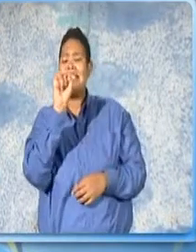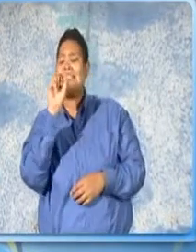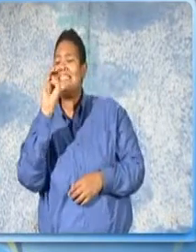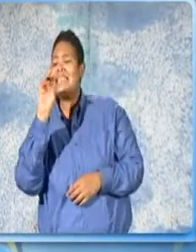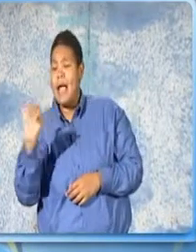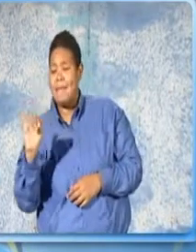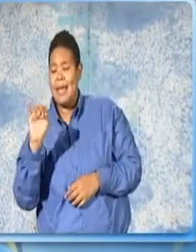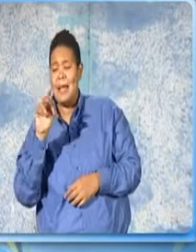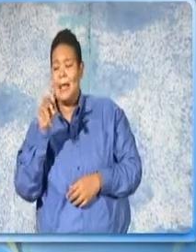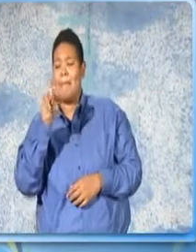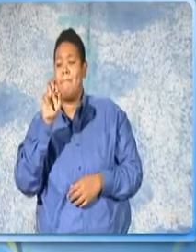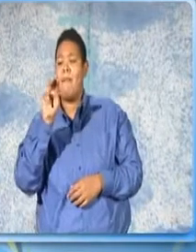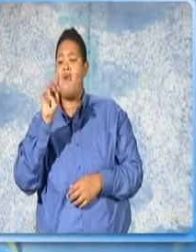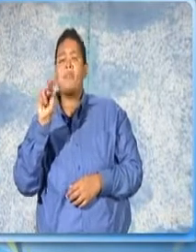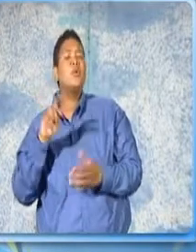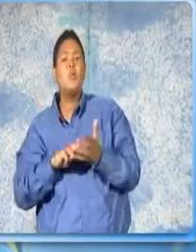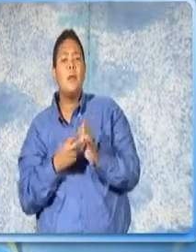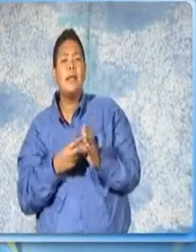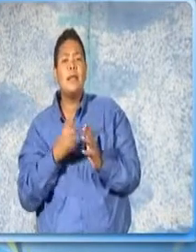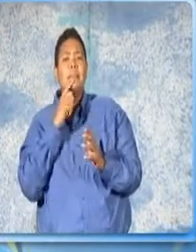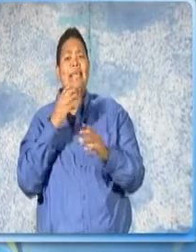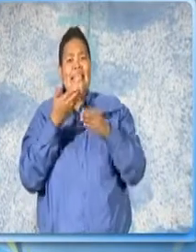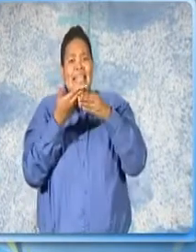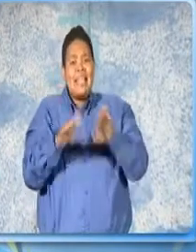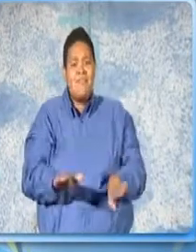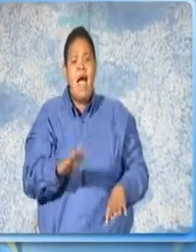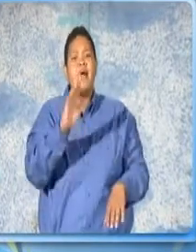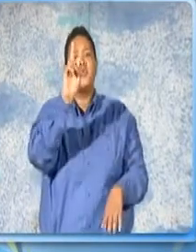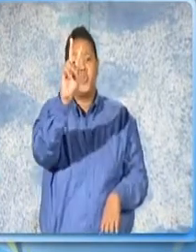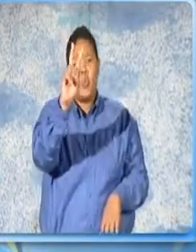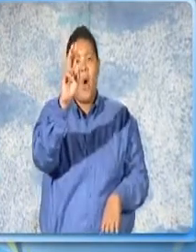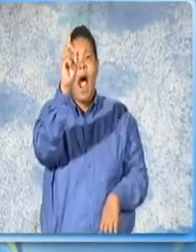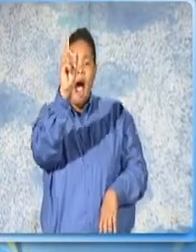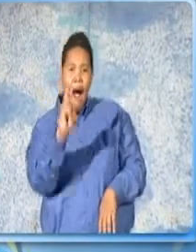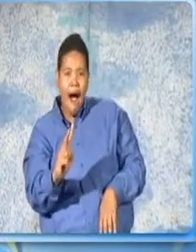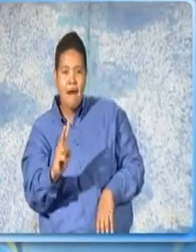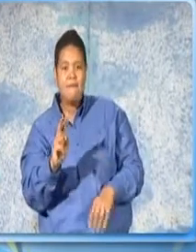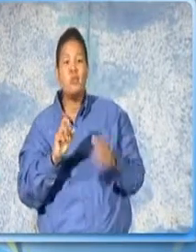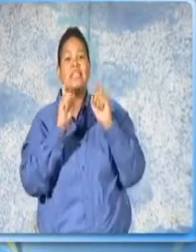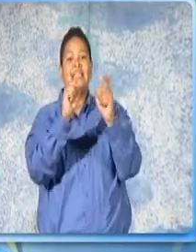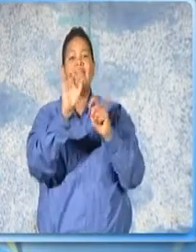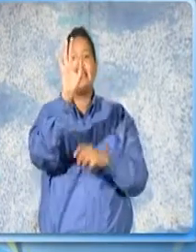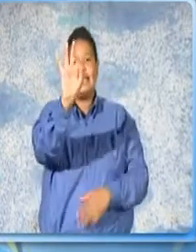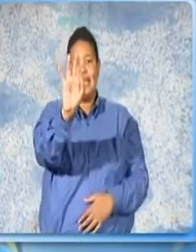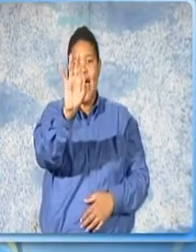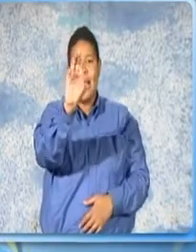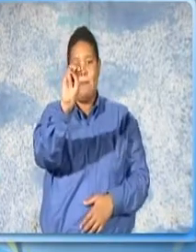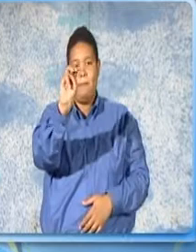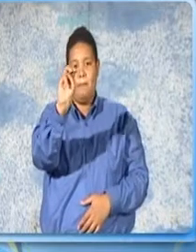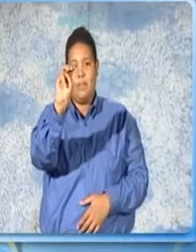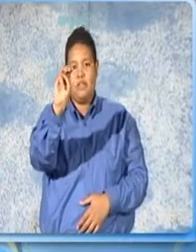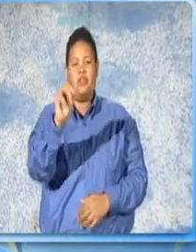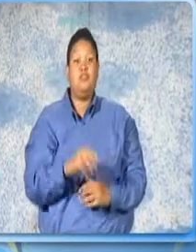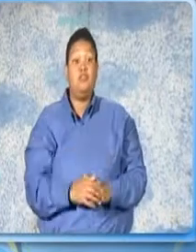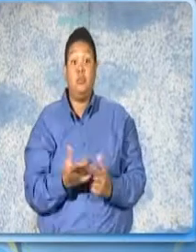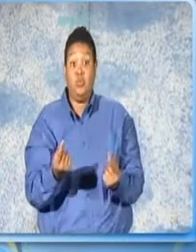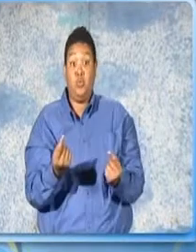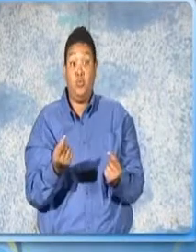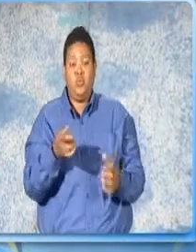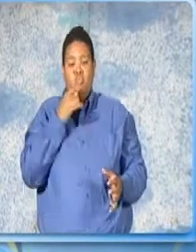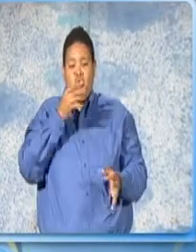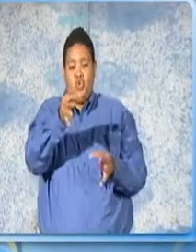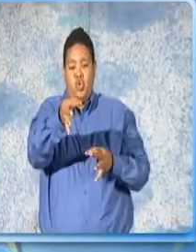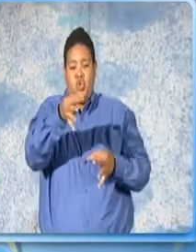suggests, we divide the perimeter by 2, which gives us 9 meters. We then substitute this